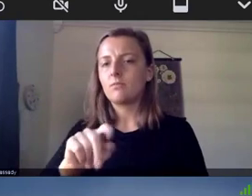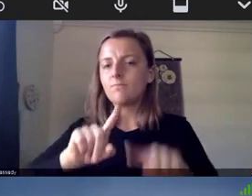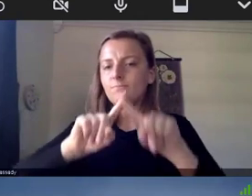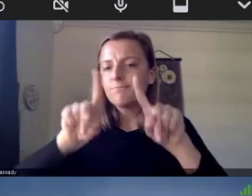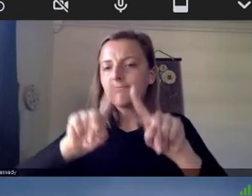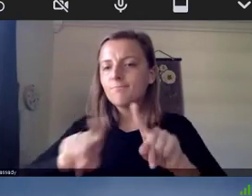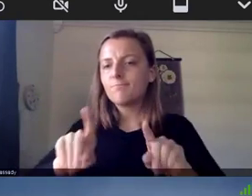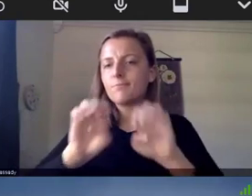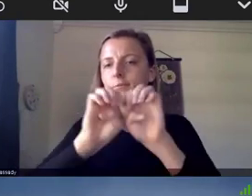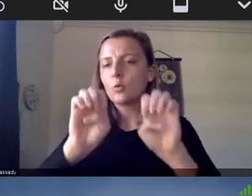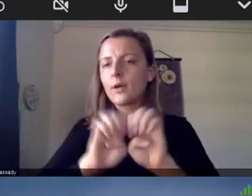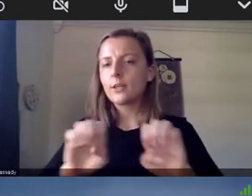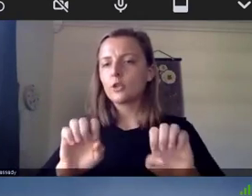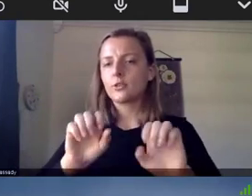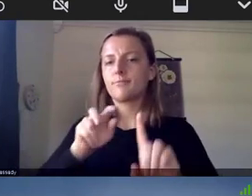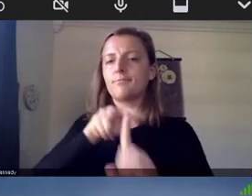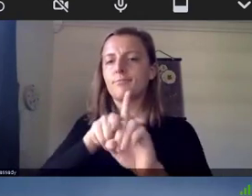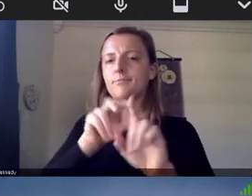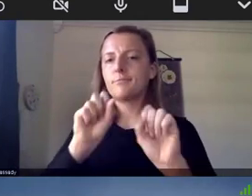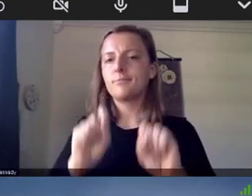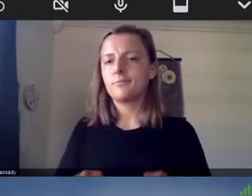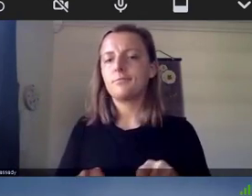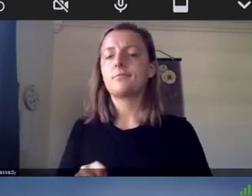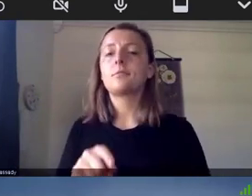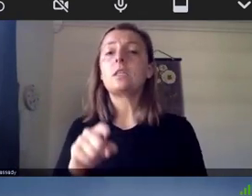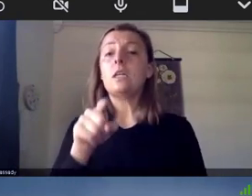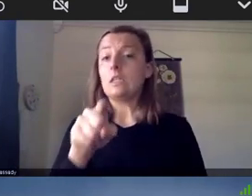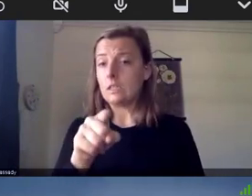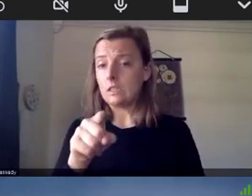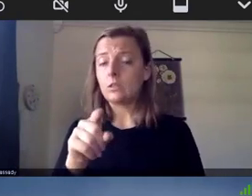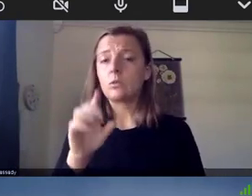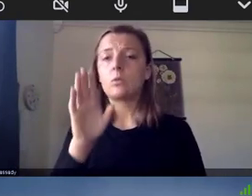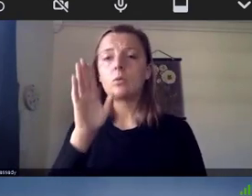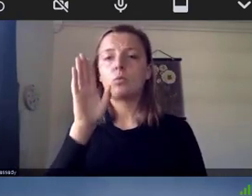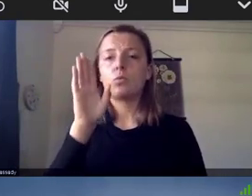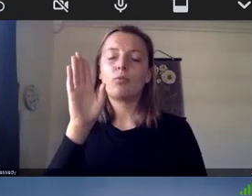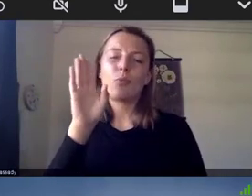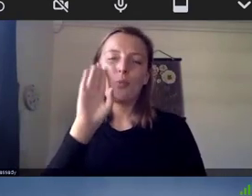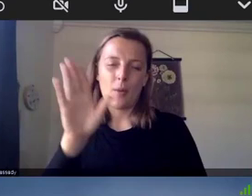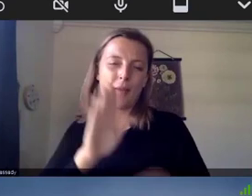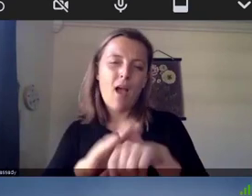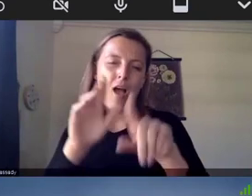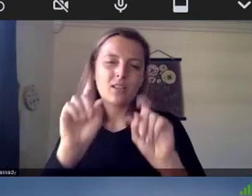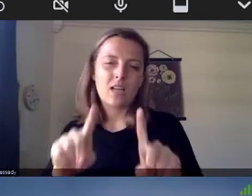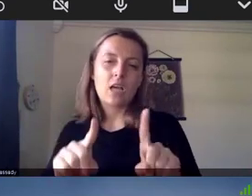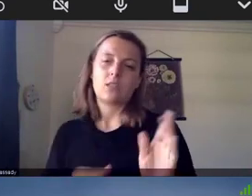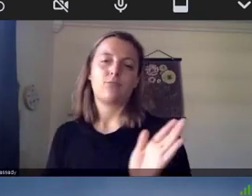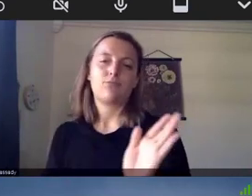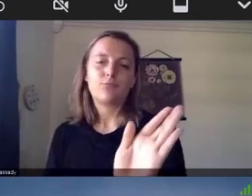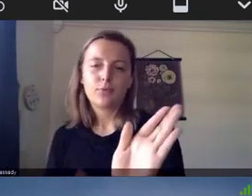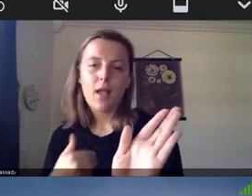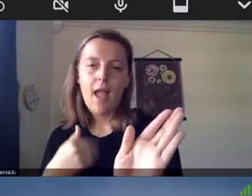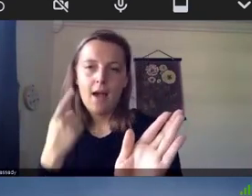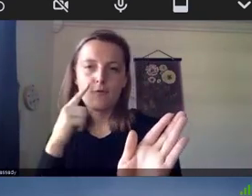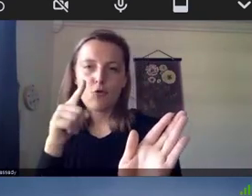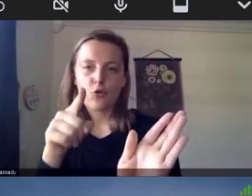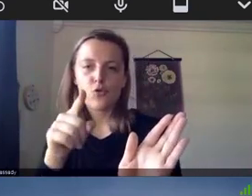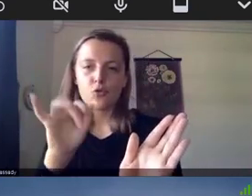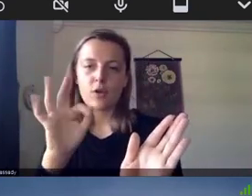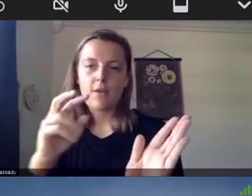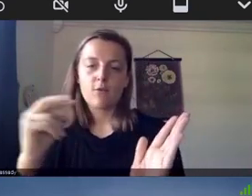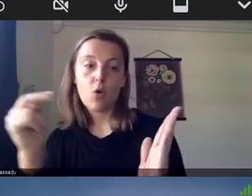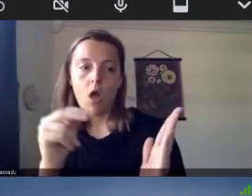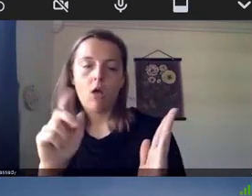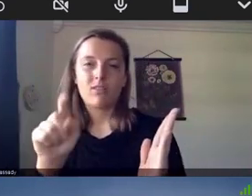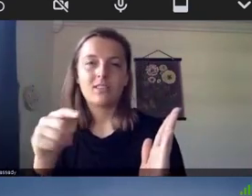these we would supply on a test if you needed it, right? So all kinds of different fin types.